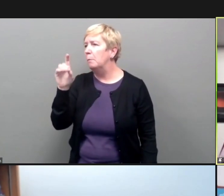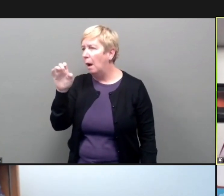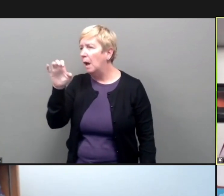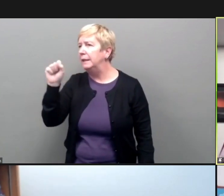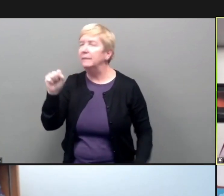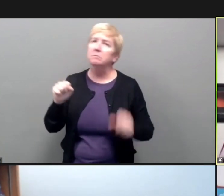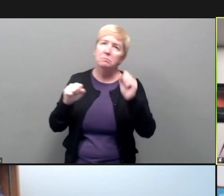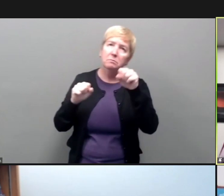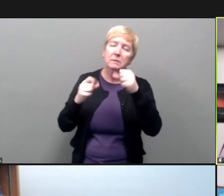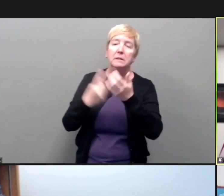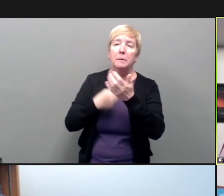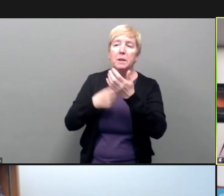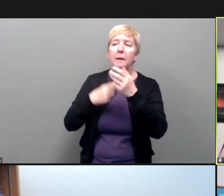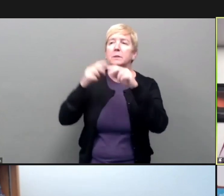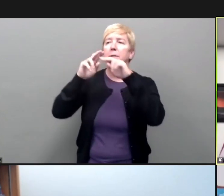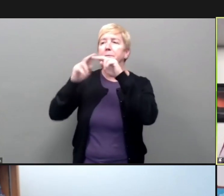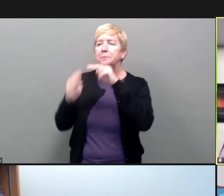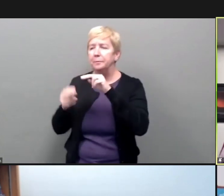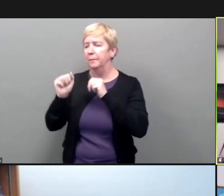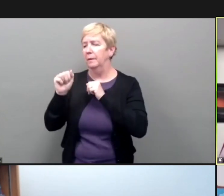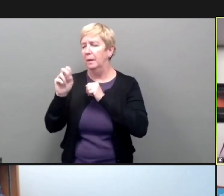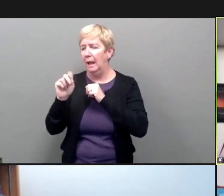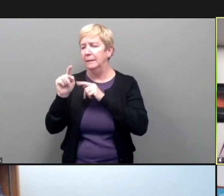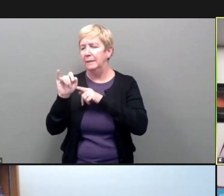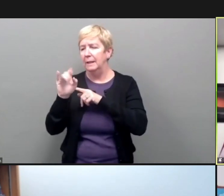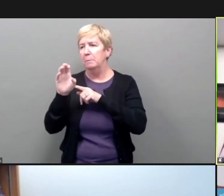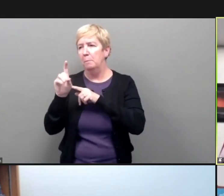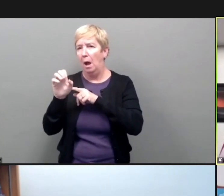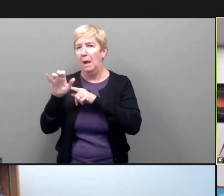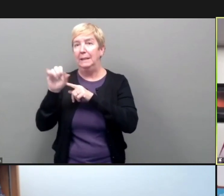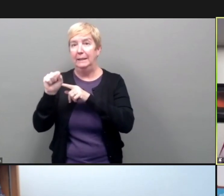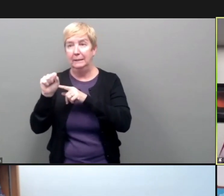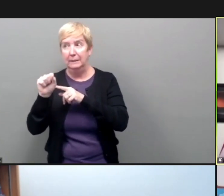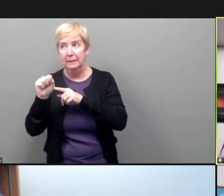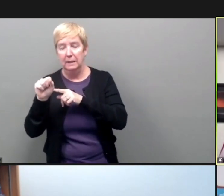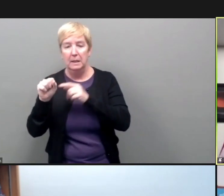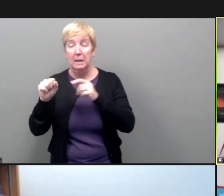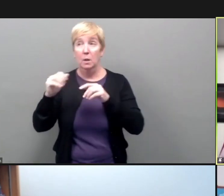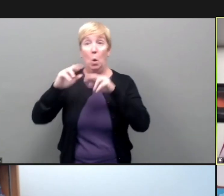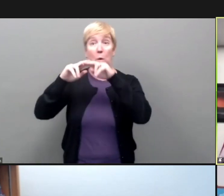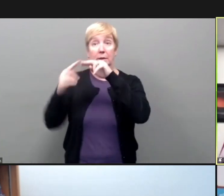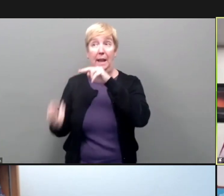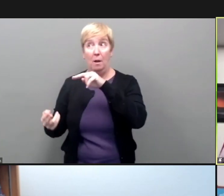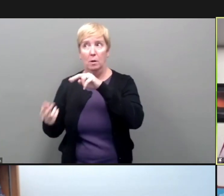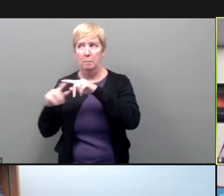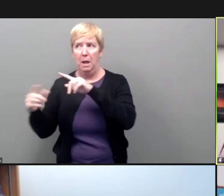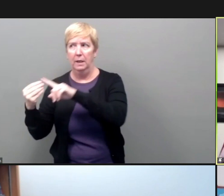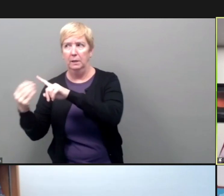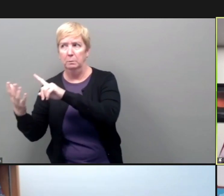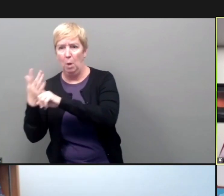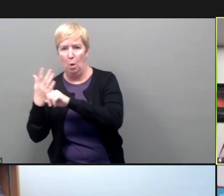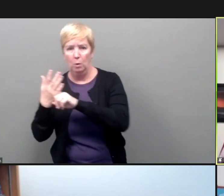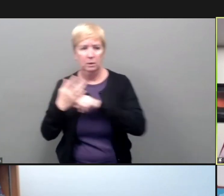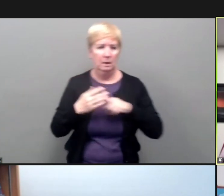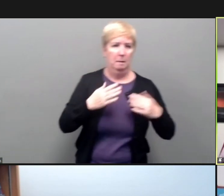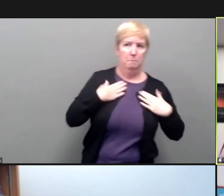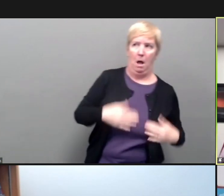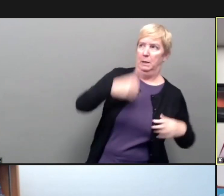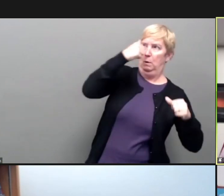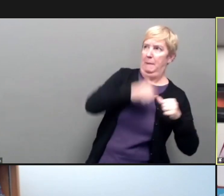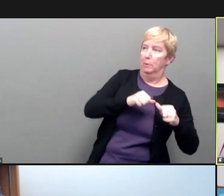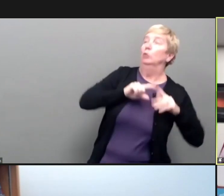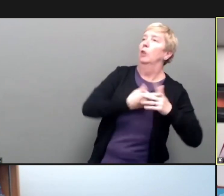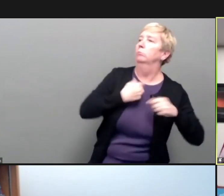but if you're exposed, that you can make antibodies again. And so I was wanting to be a little bit more convinced.